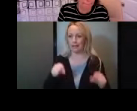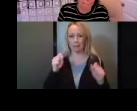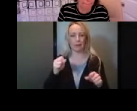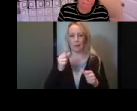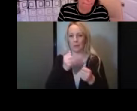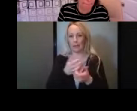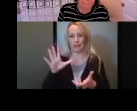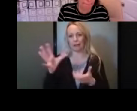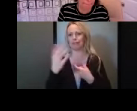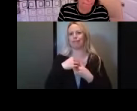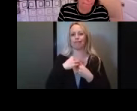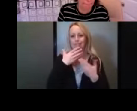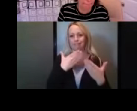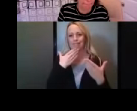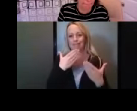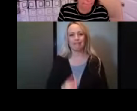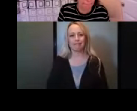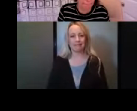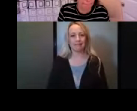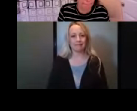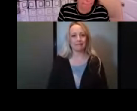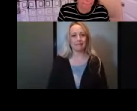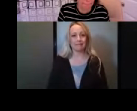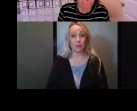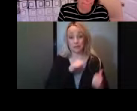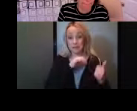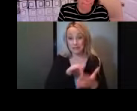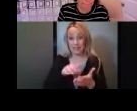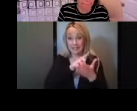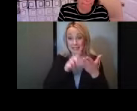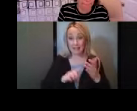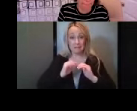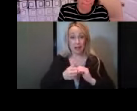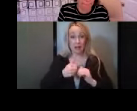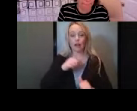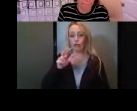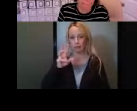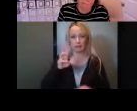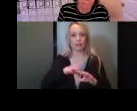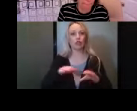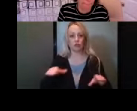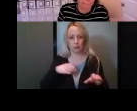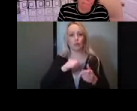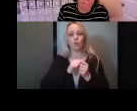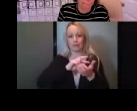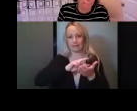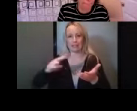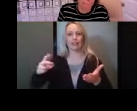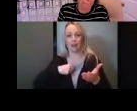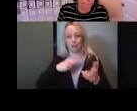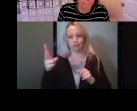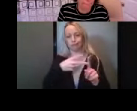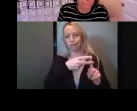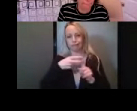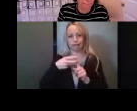contributions. Okay, so the study design, we had 36 children with dyslexia that were recruited for an intensive summer